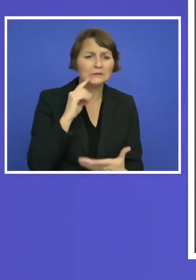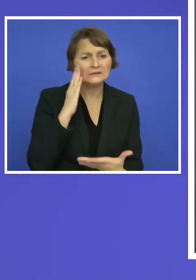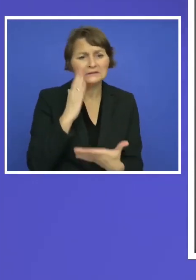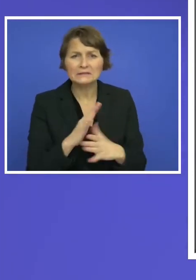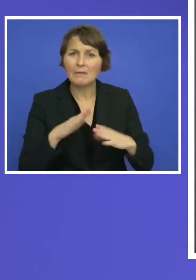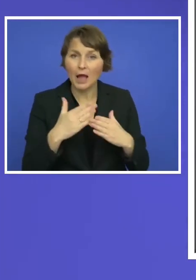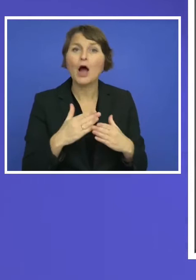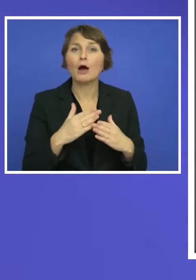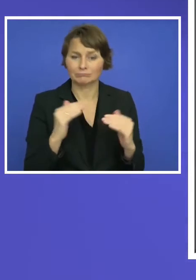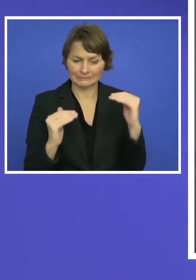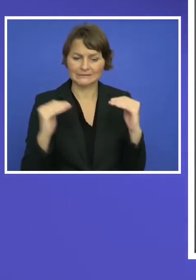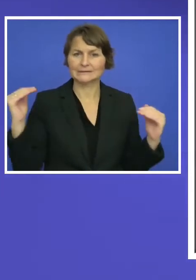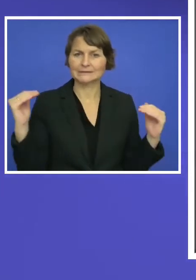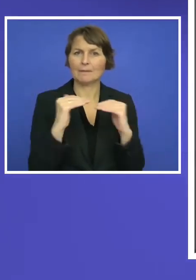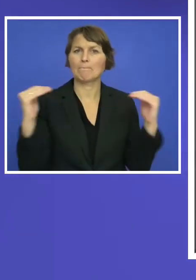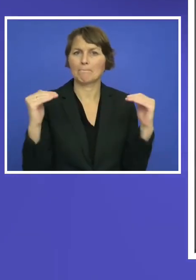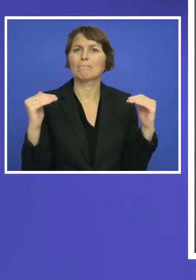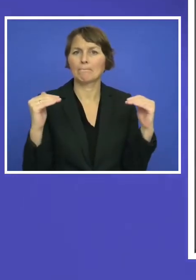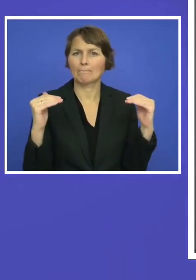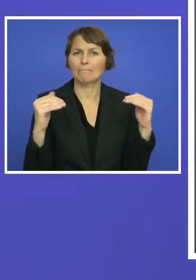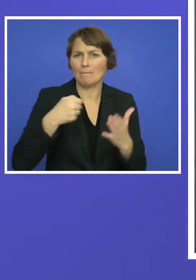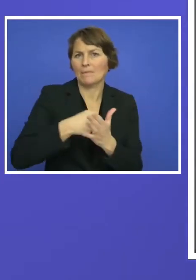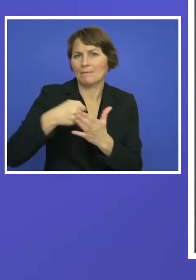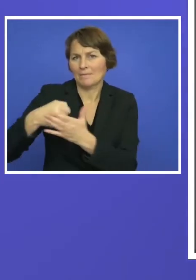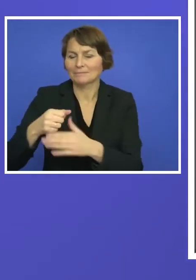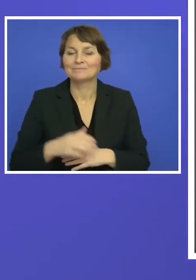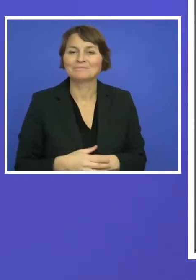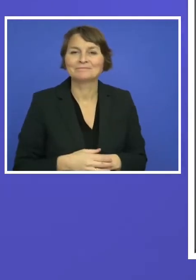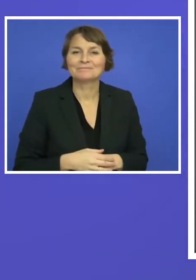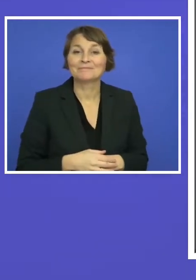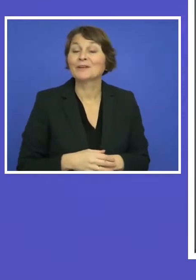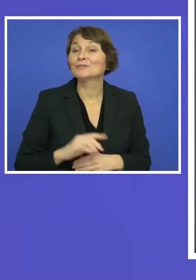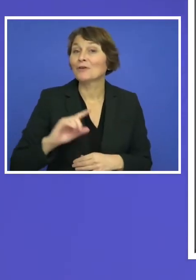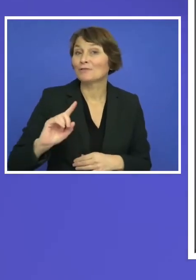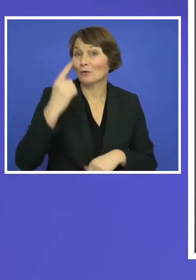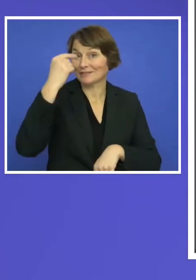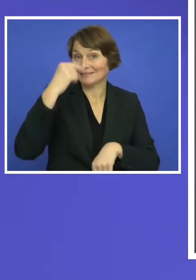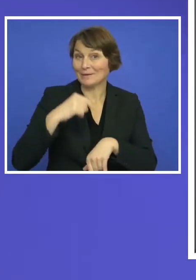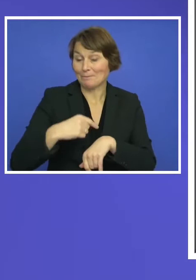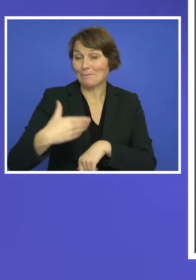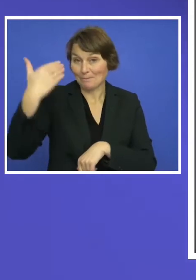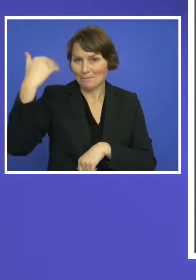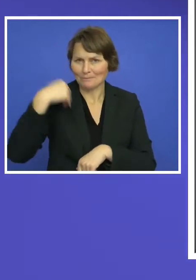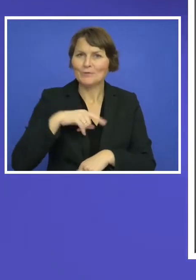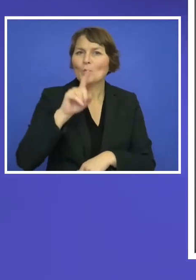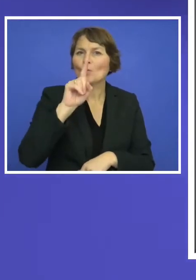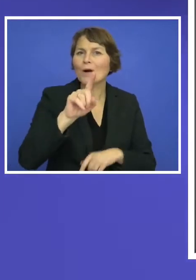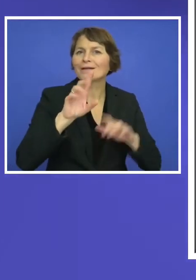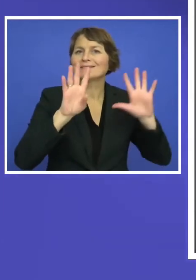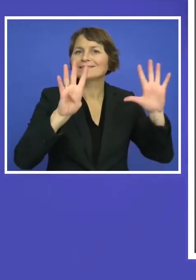have, and as I mentioned, we had the first woman parliamentarian, then 1907. Now we